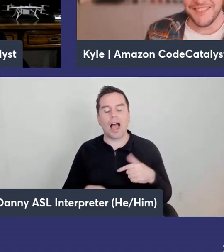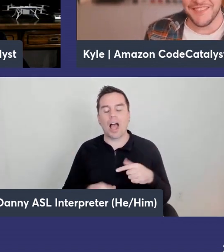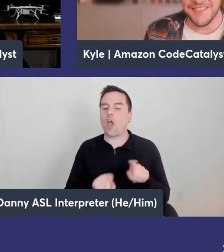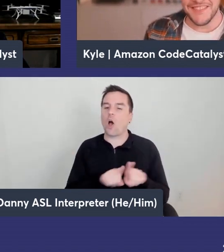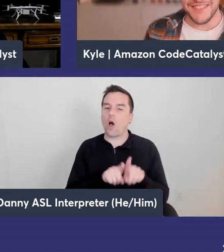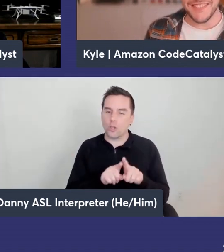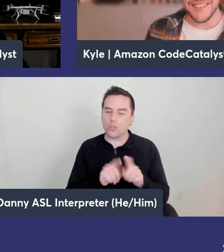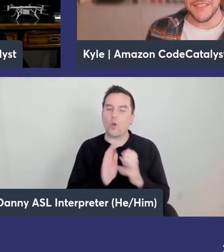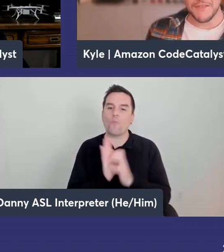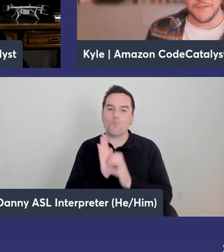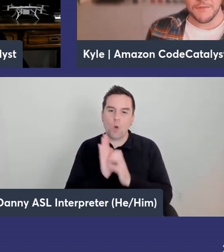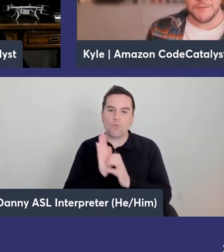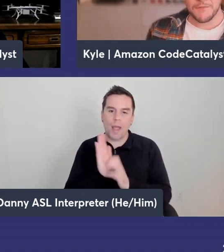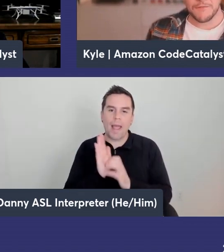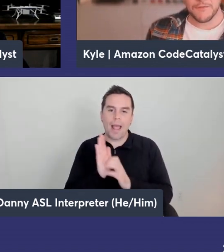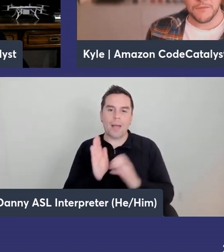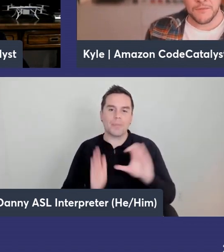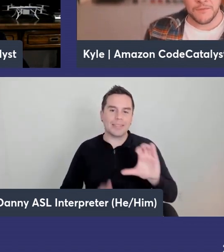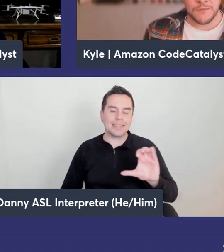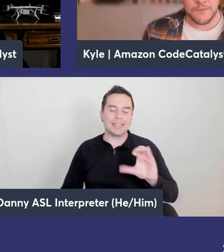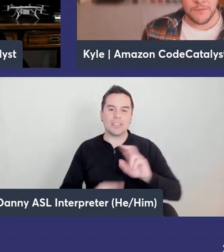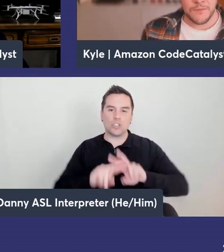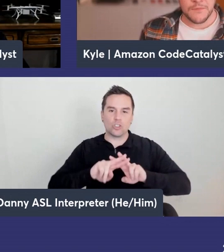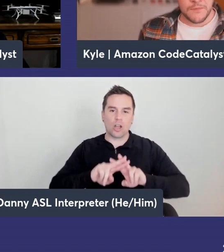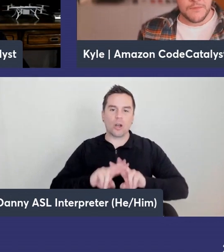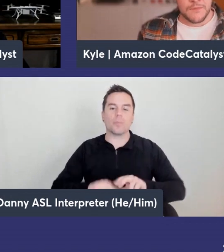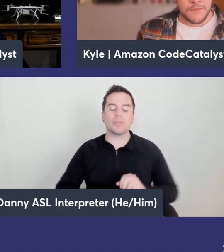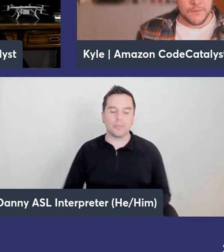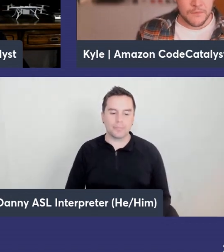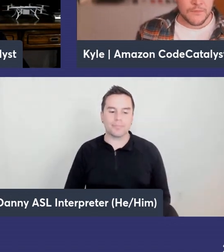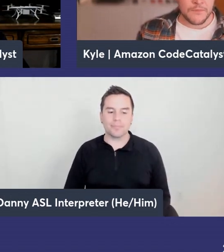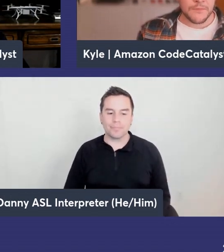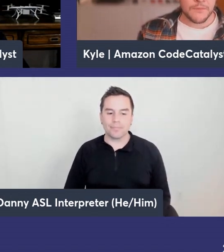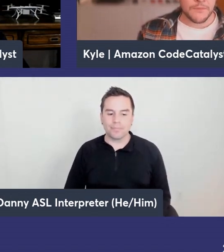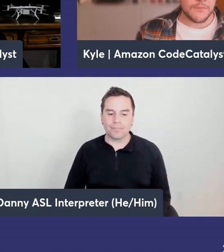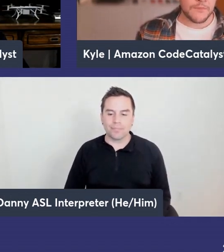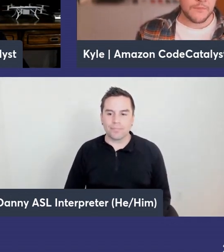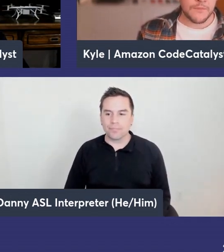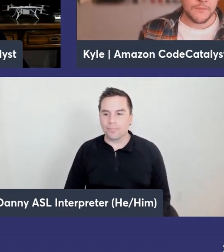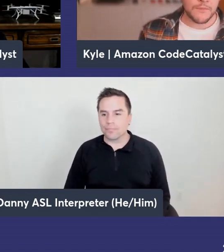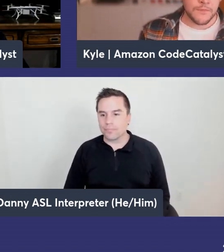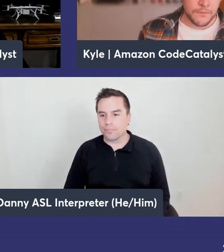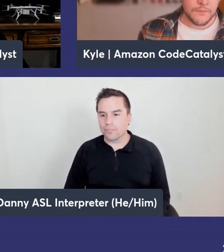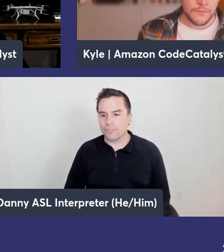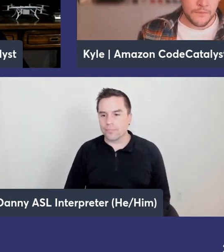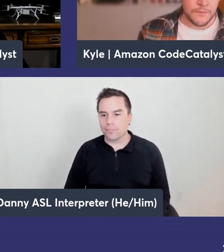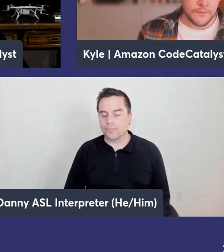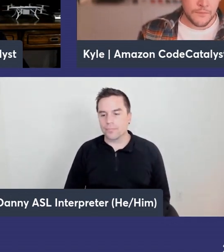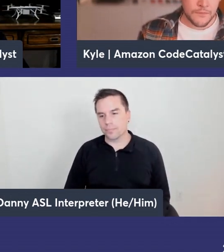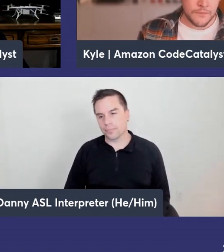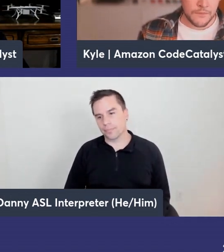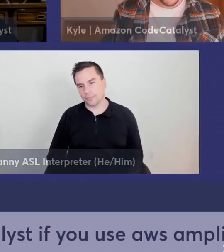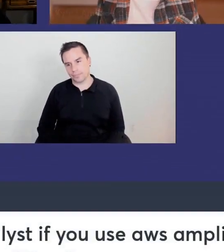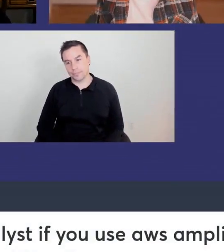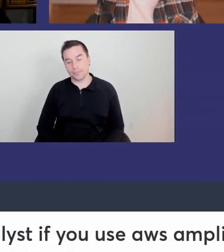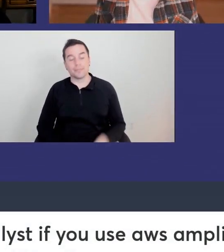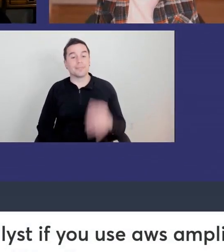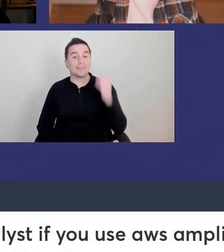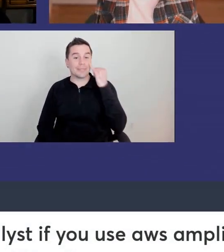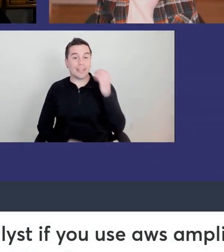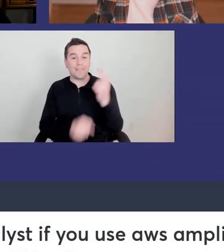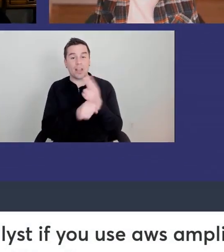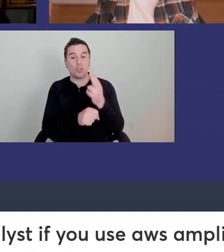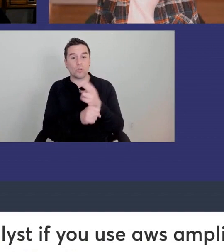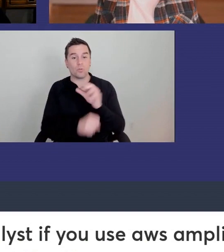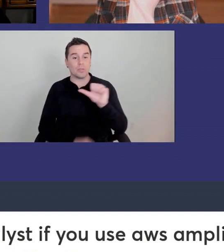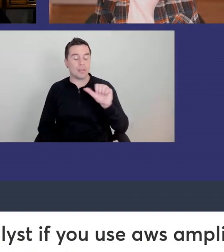time. We've got a question from chat around using CodeCatalyst with, if I currently use AWS Amplify, how